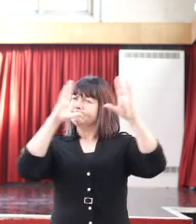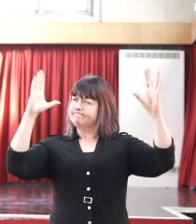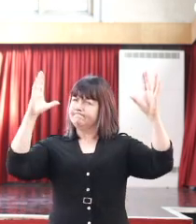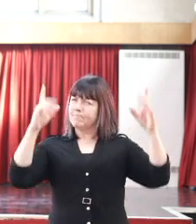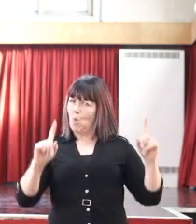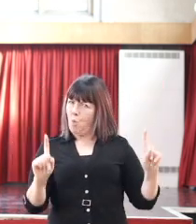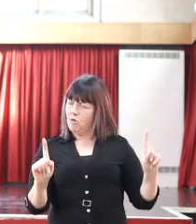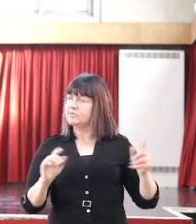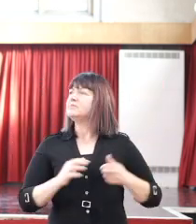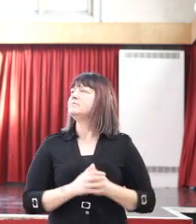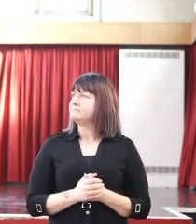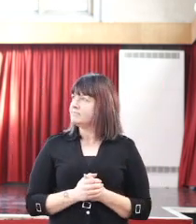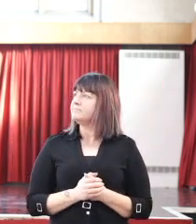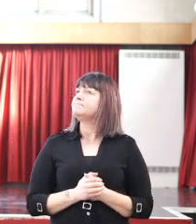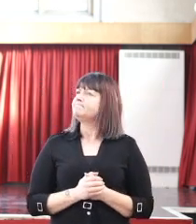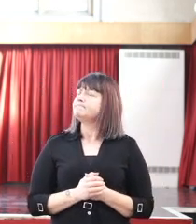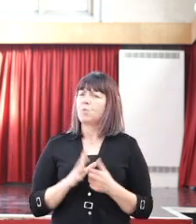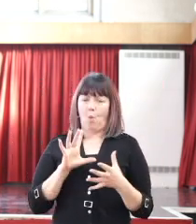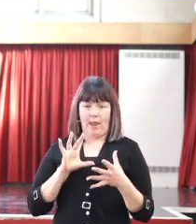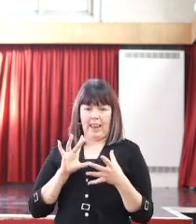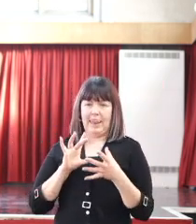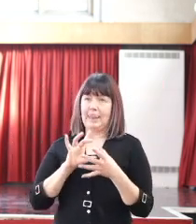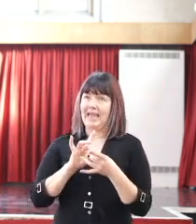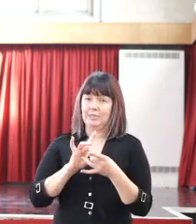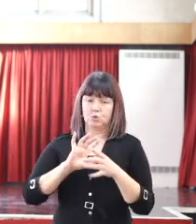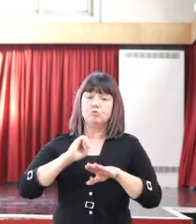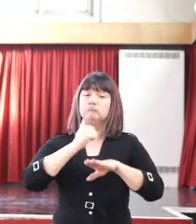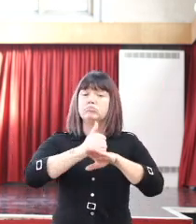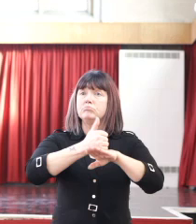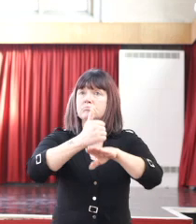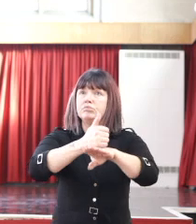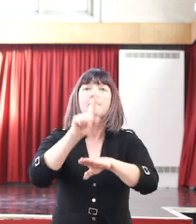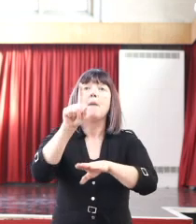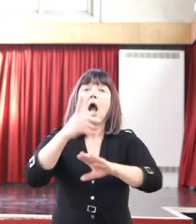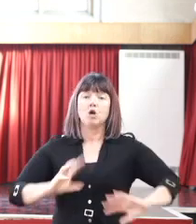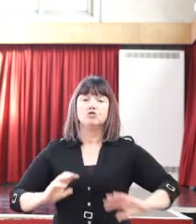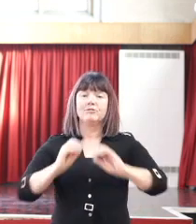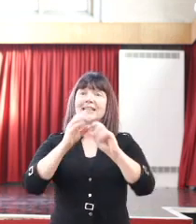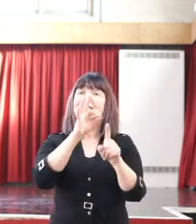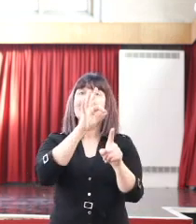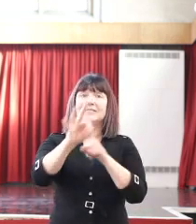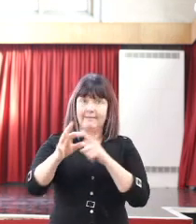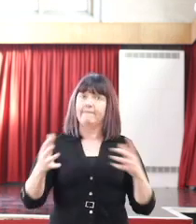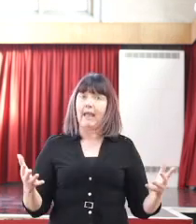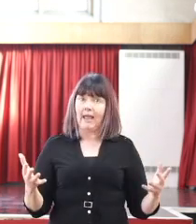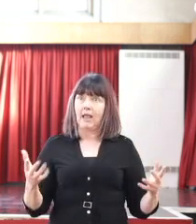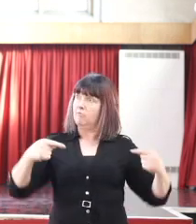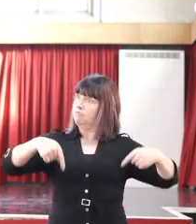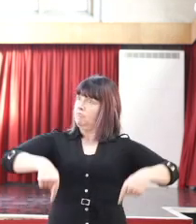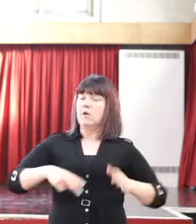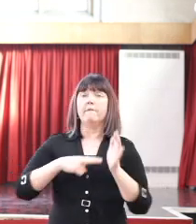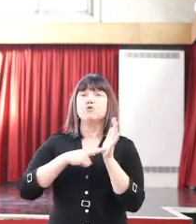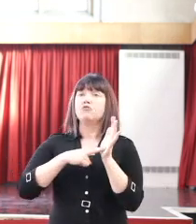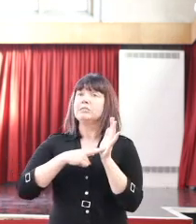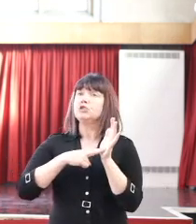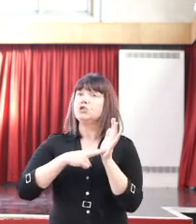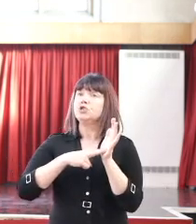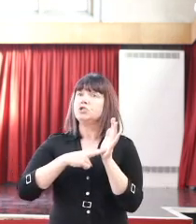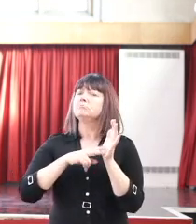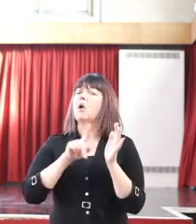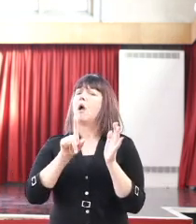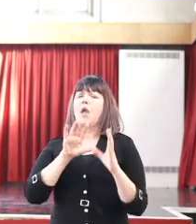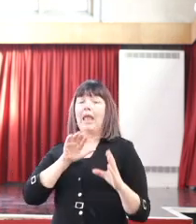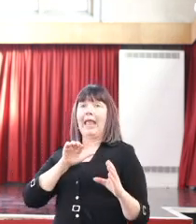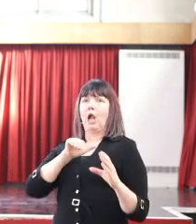of other installations, but we've created something specific and unique for Norwich, and we've incorporated